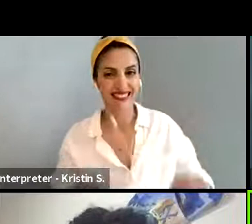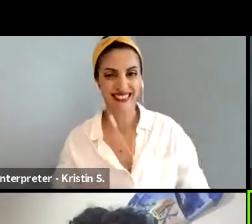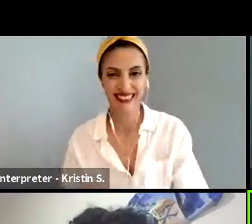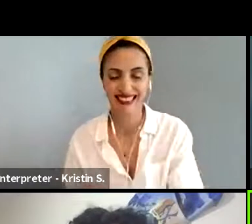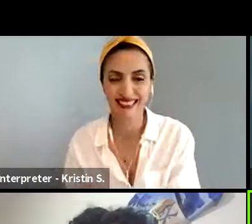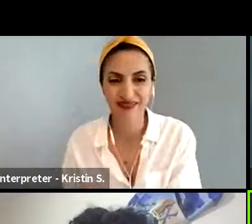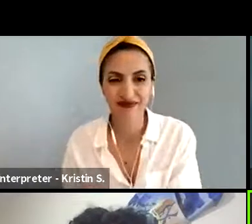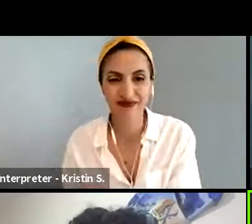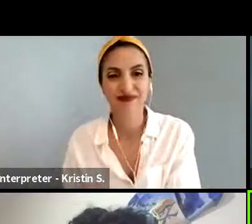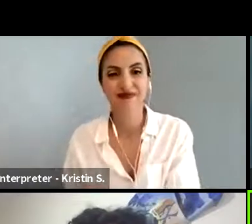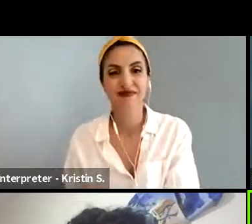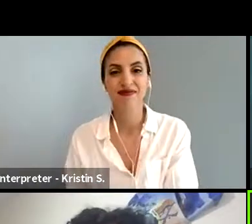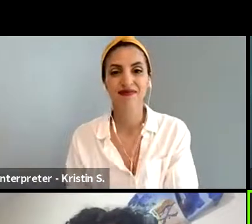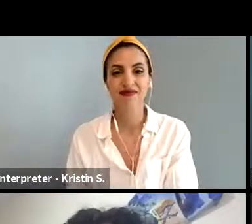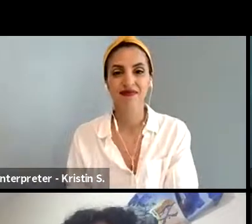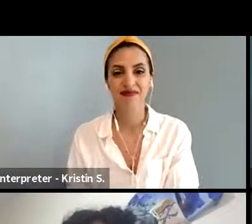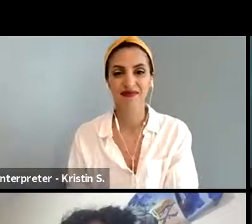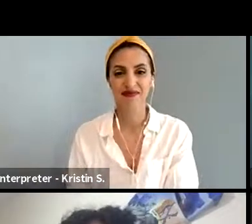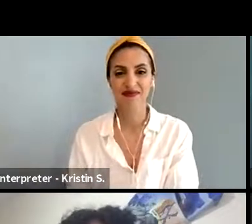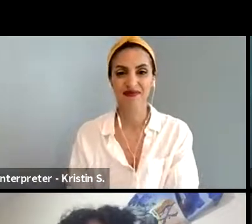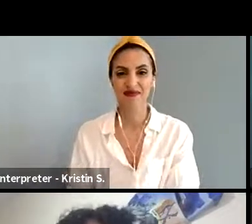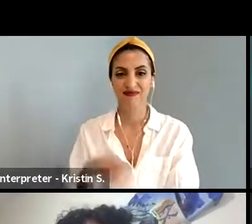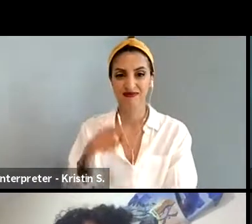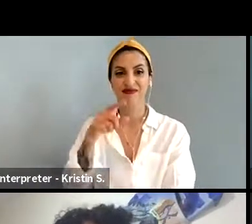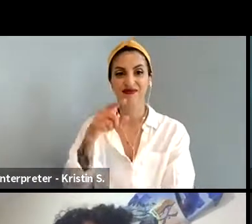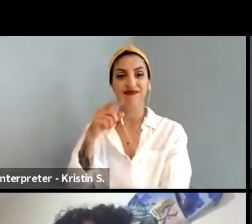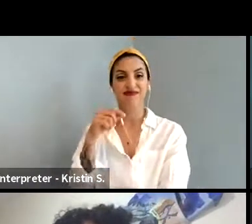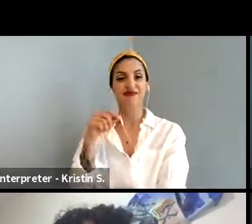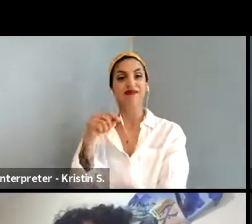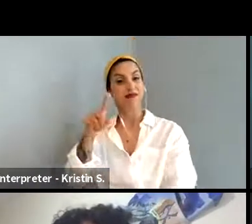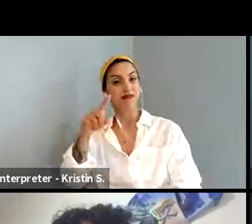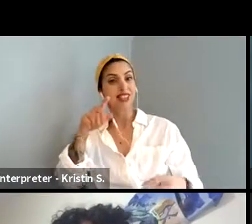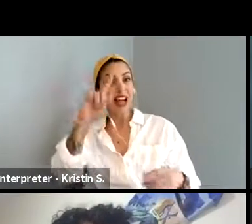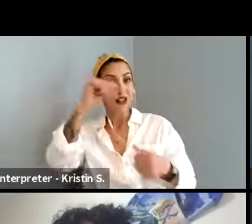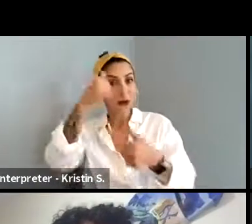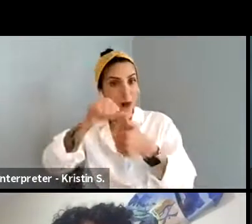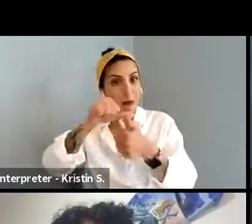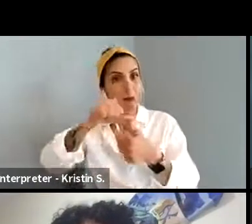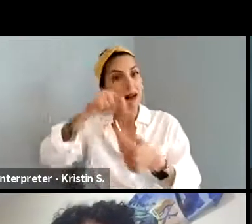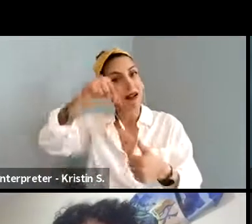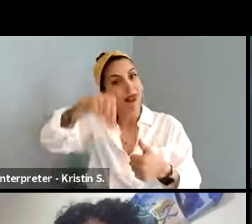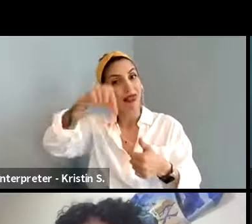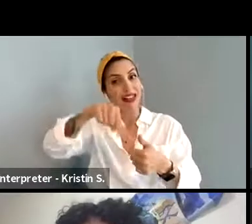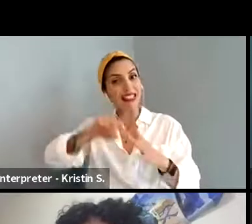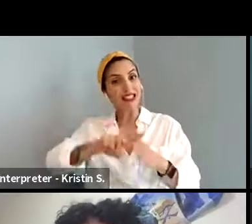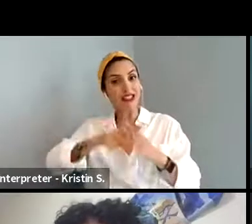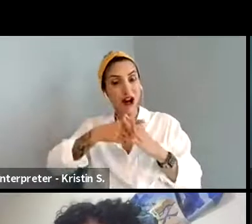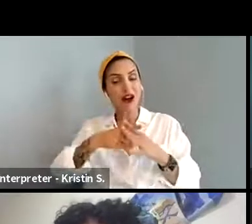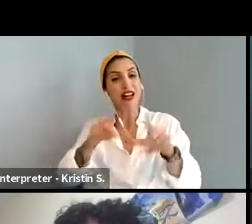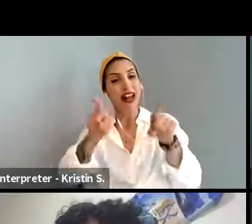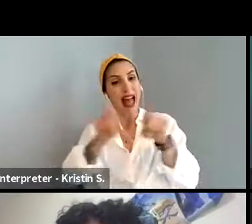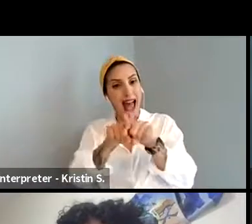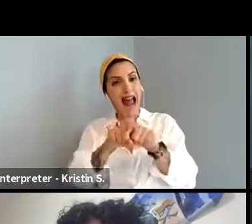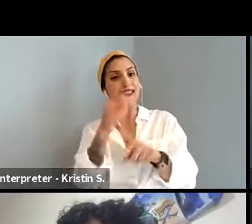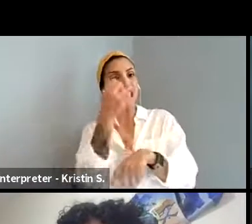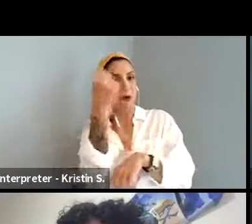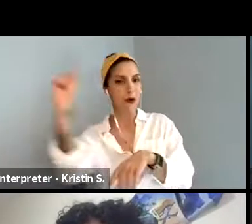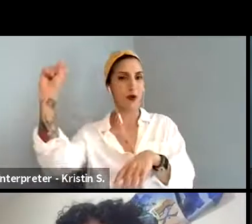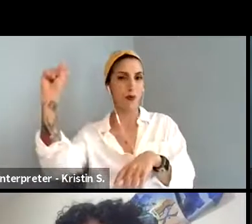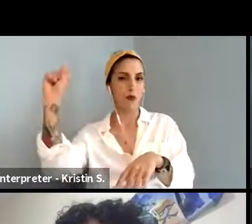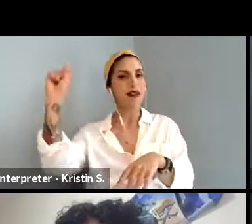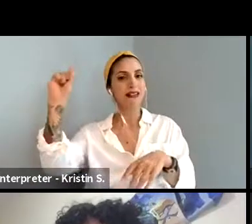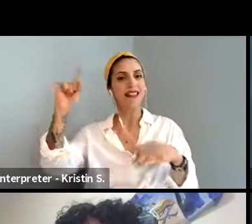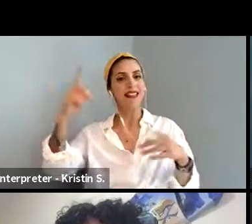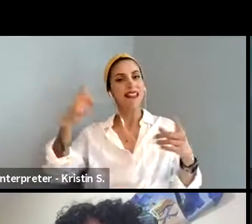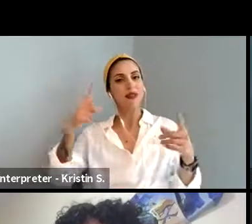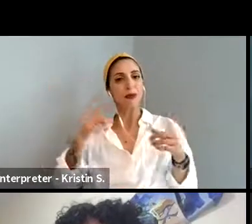I definitely will need help with that. The original formation of this was around a movement, and we are continuing to move and